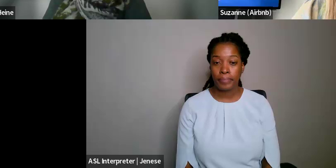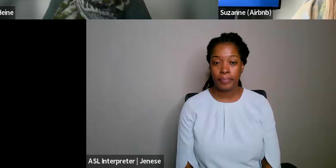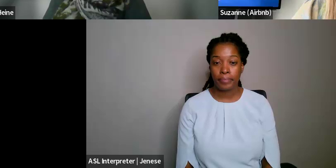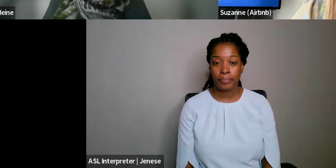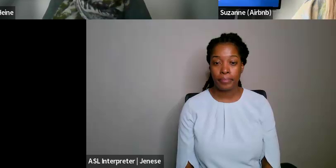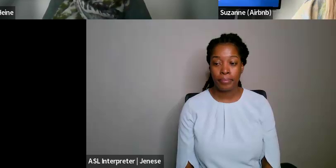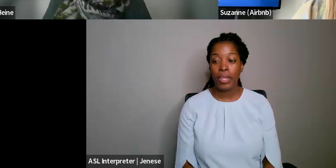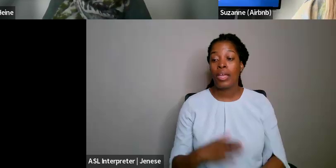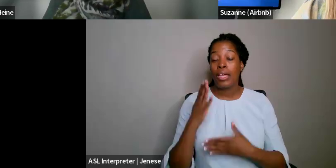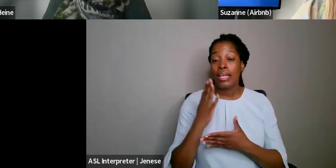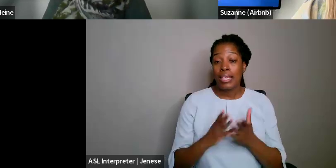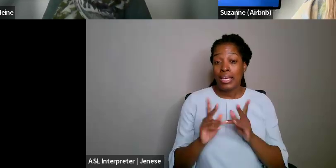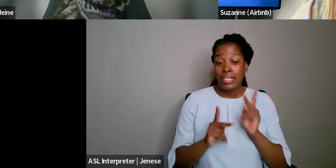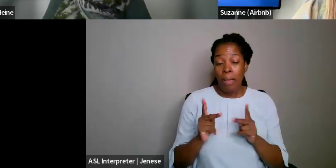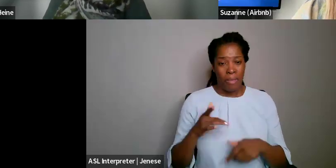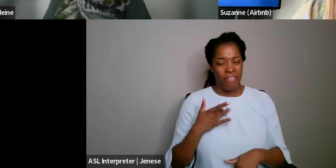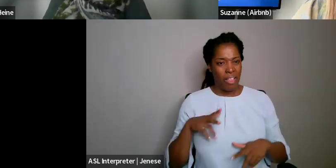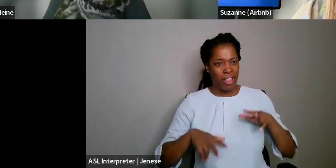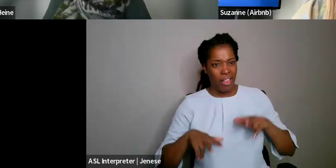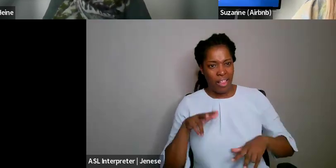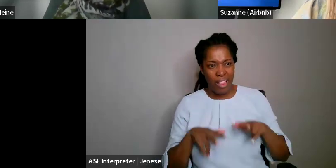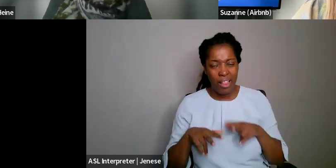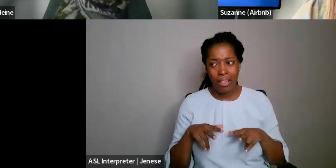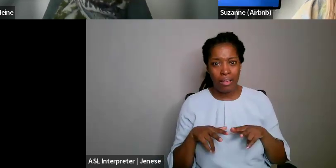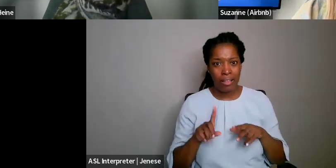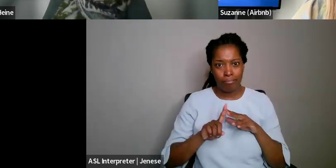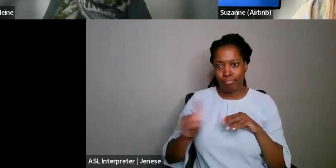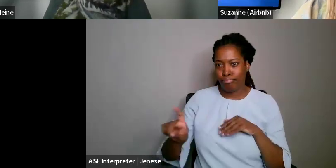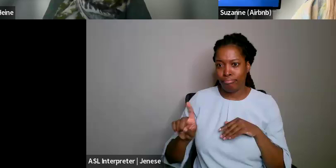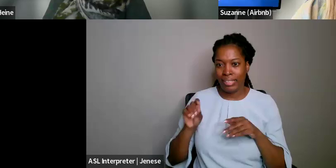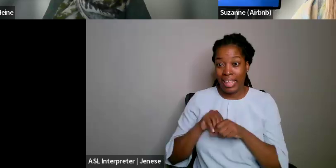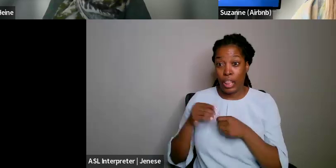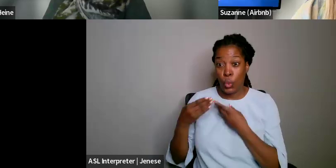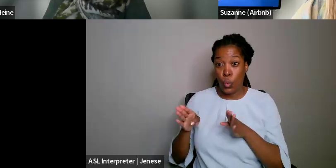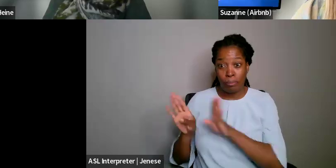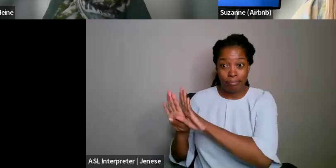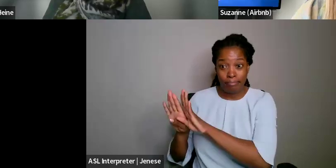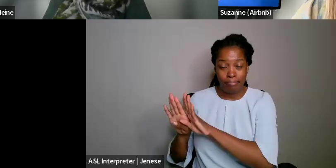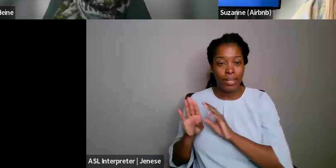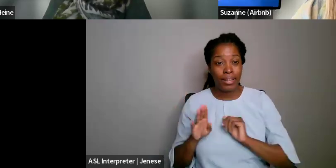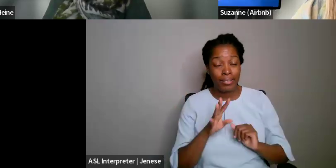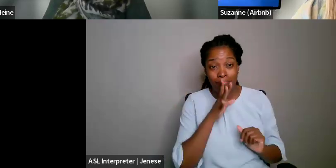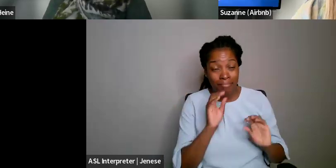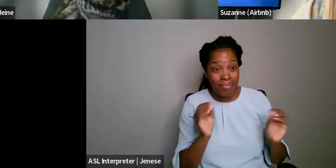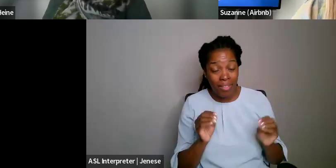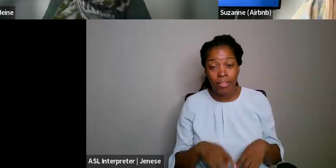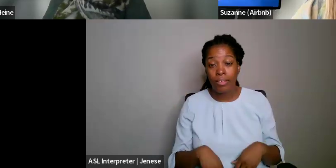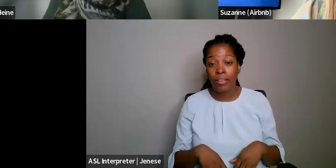Some people appear awkward when they come in, and then they dash into the room and they don't want to speak to you again. And others are